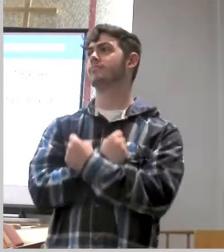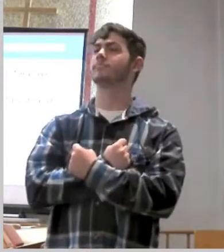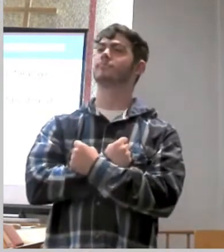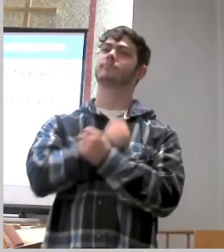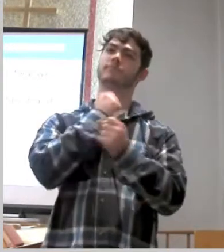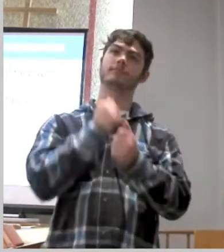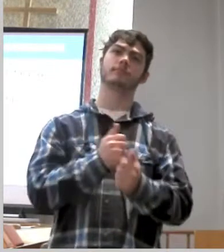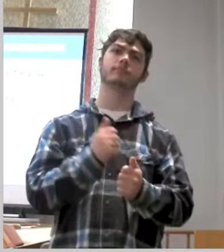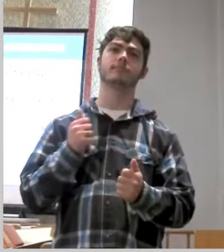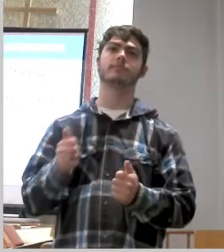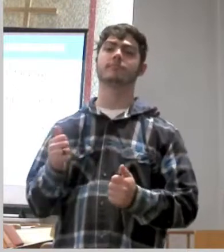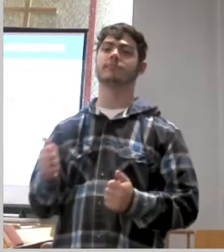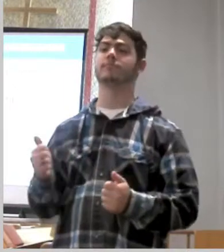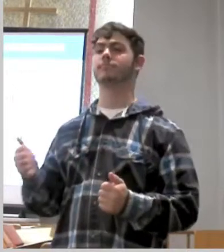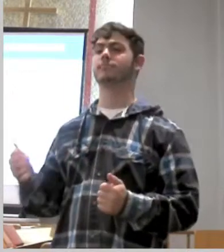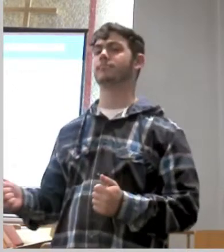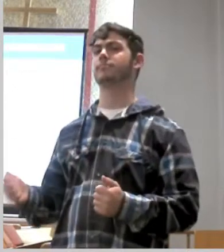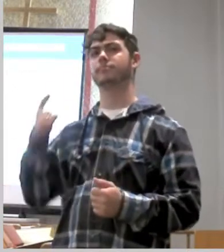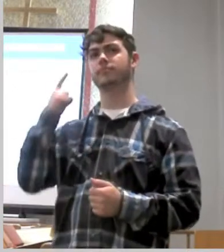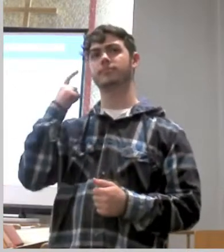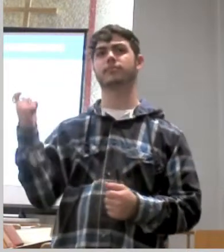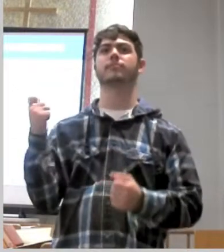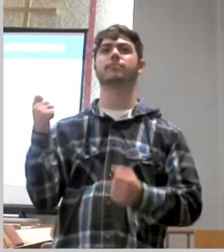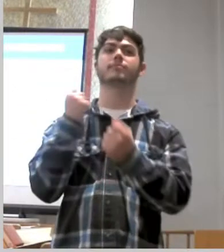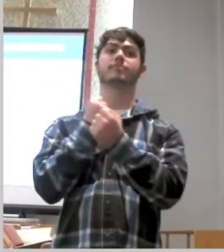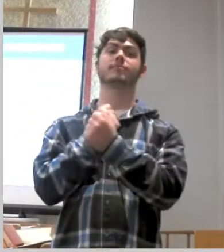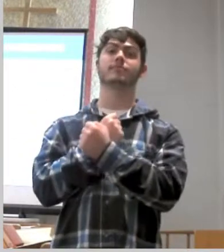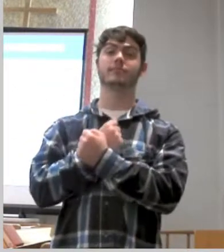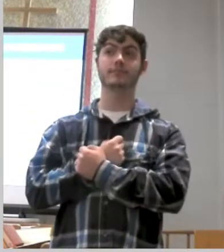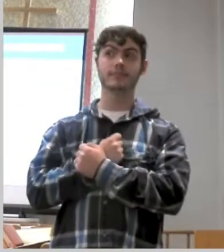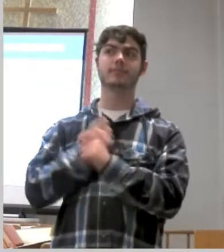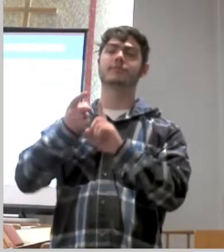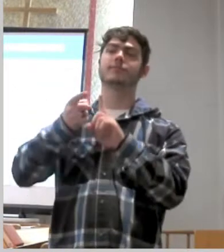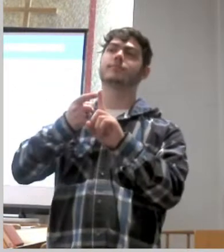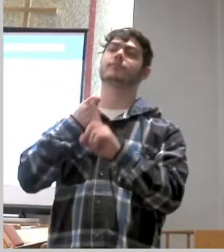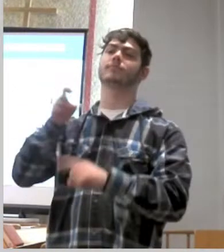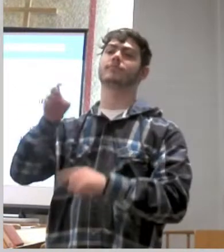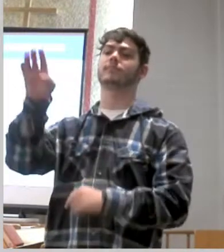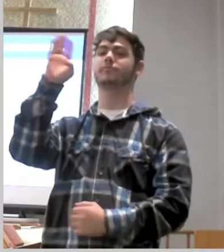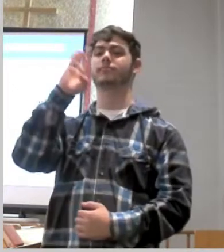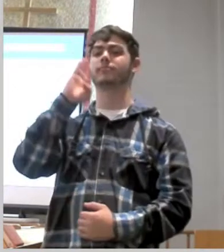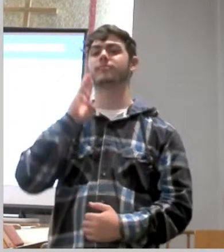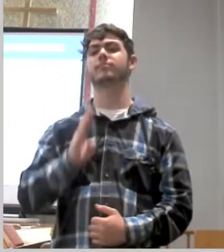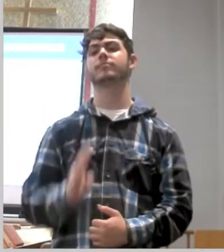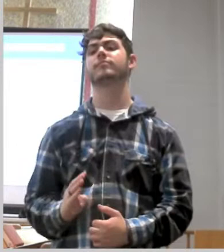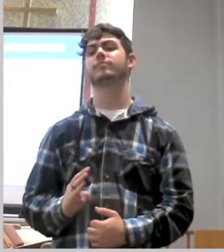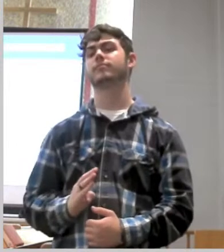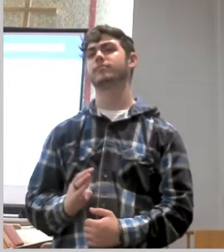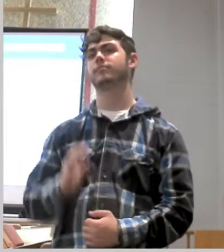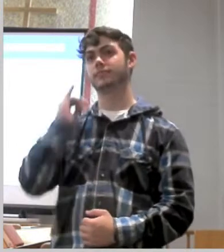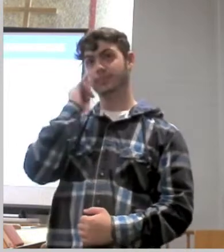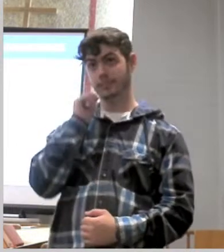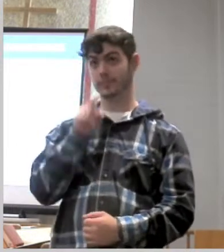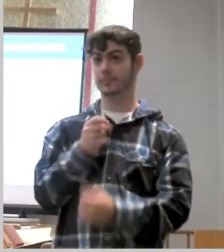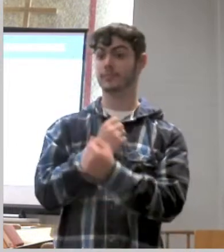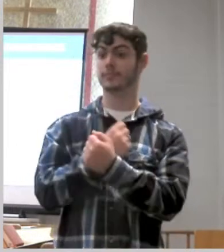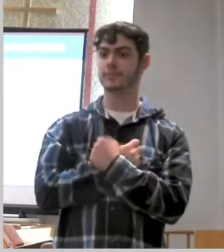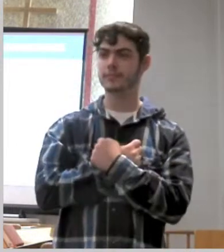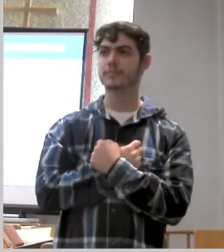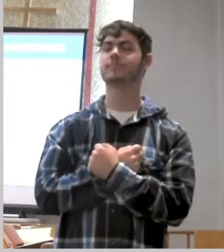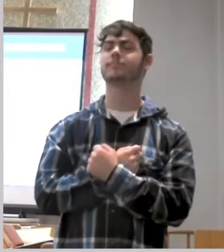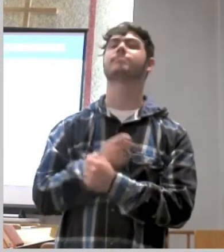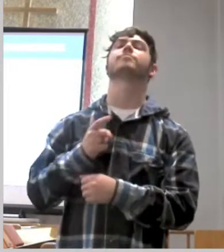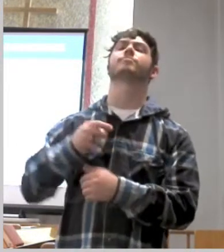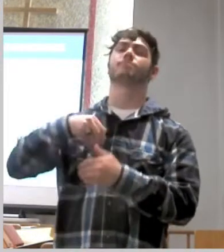Love one another, for love is of God. He